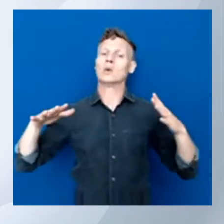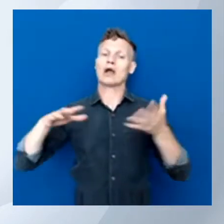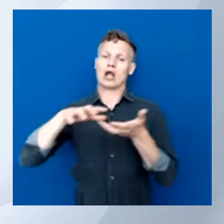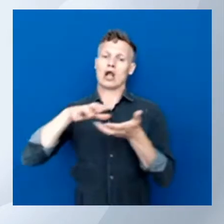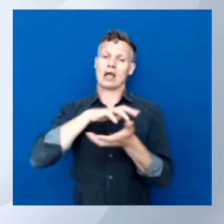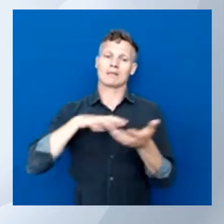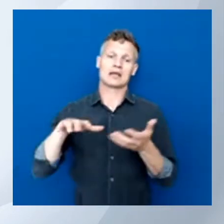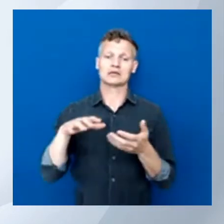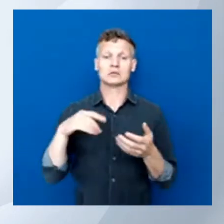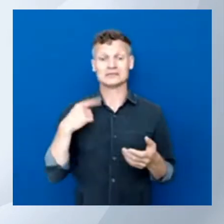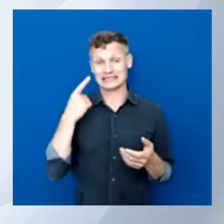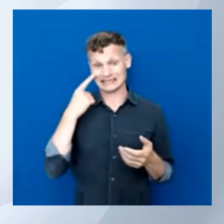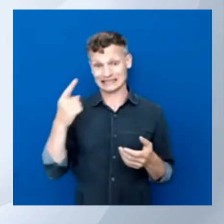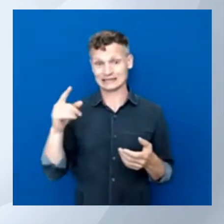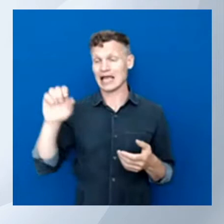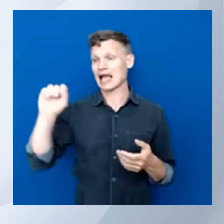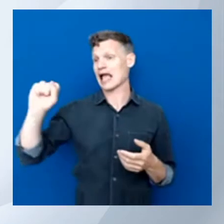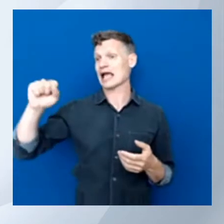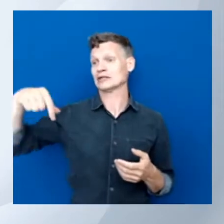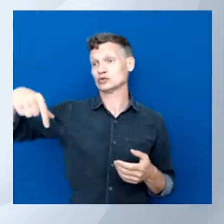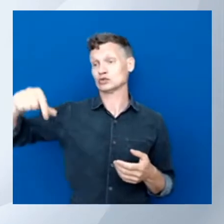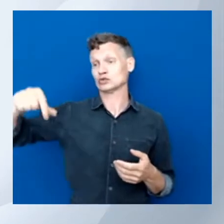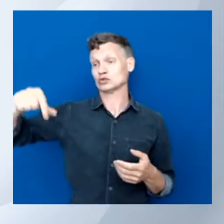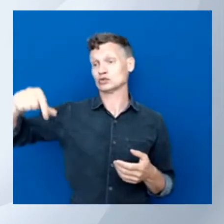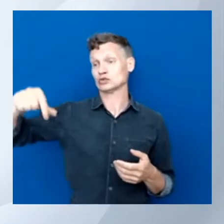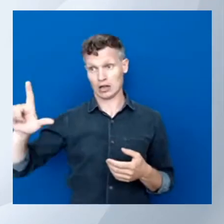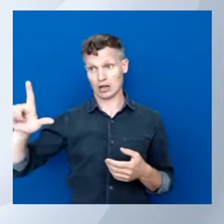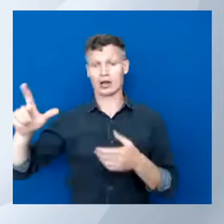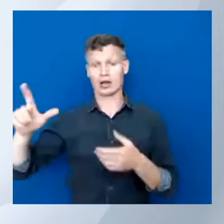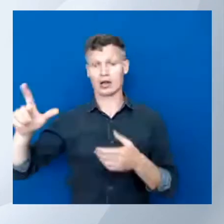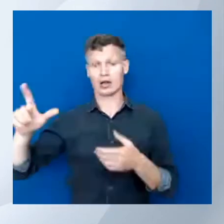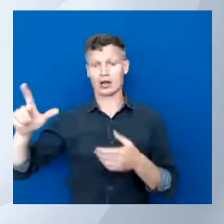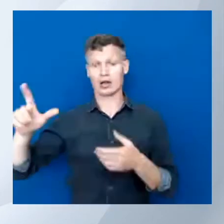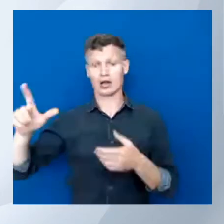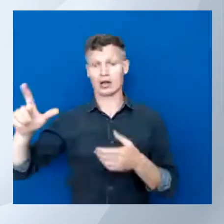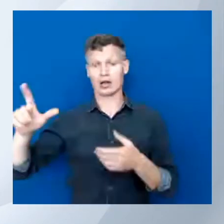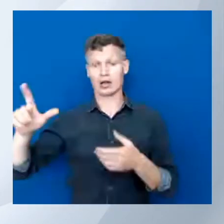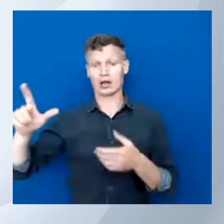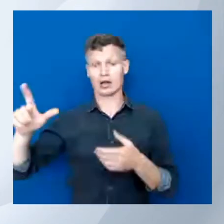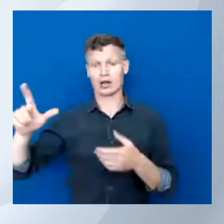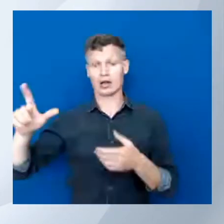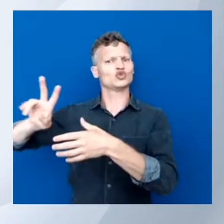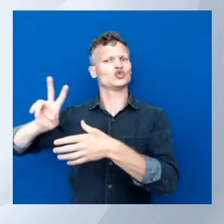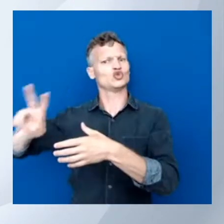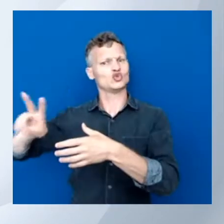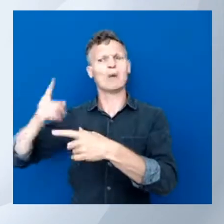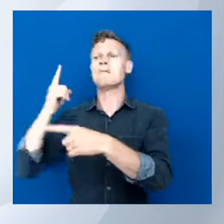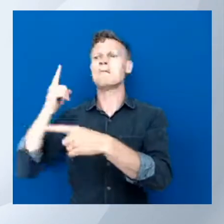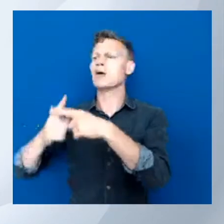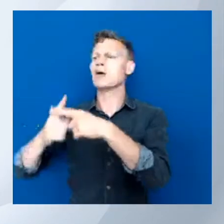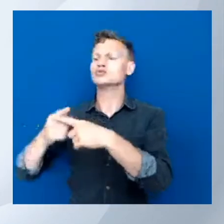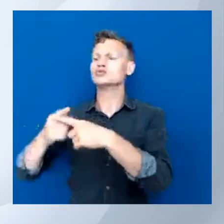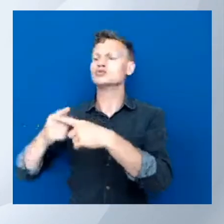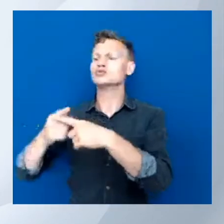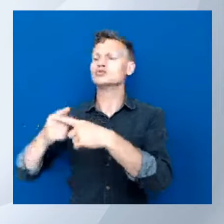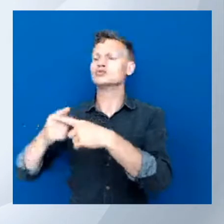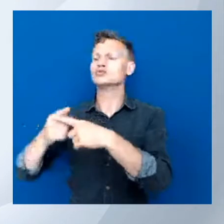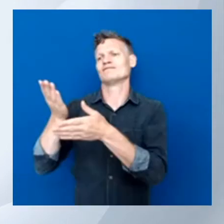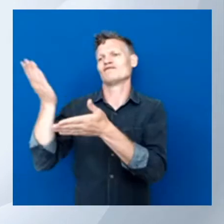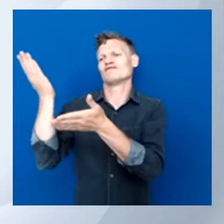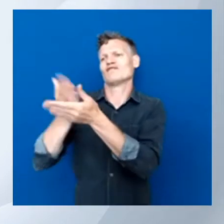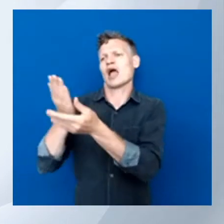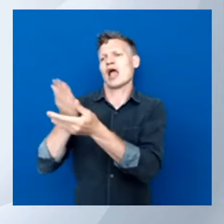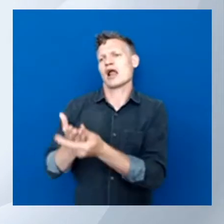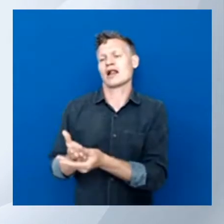in region 2. We also have some file storage that lives in region 2. Now that is what's powering our application.